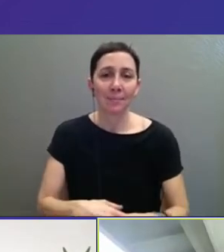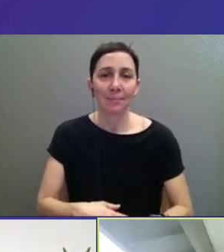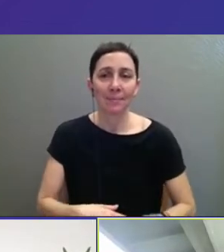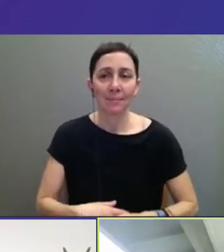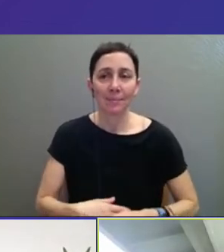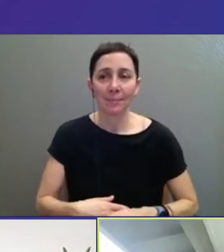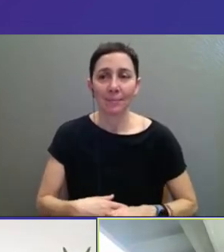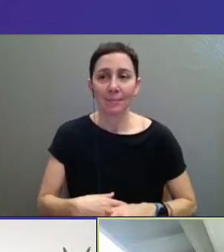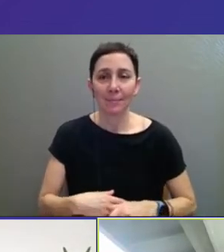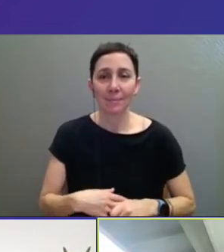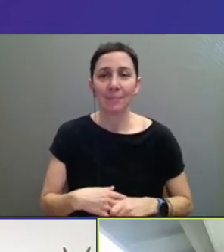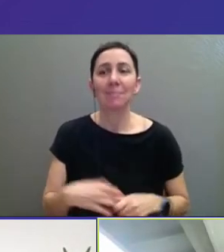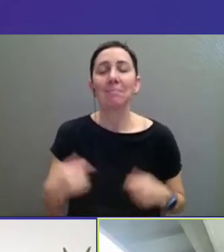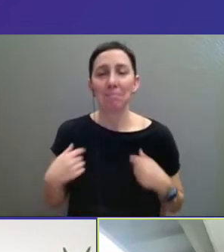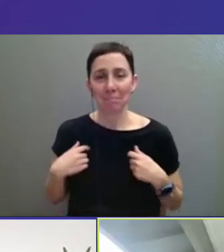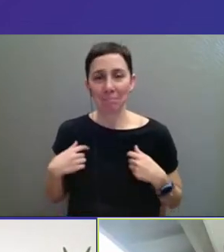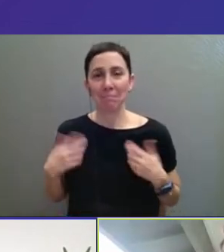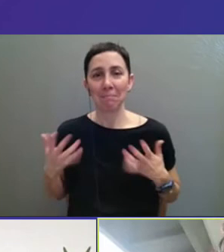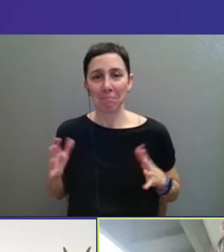Lehuanani out.